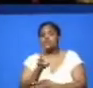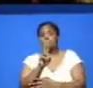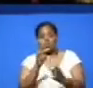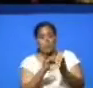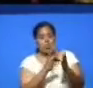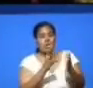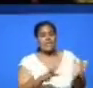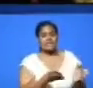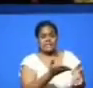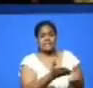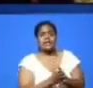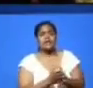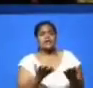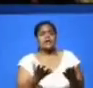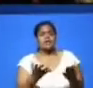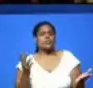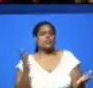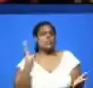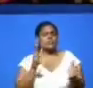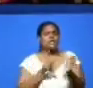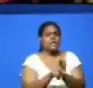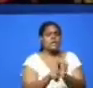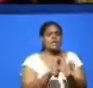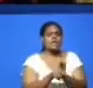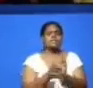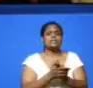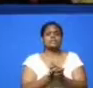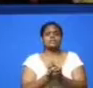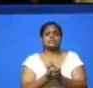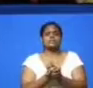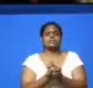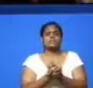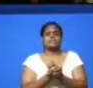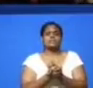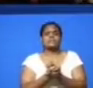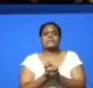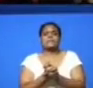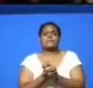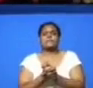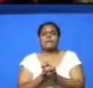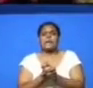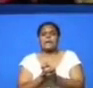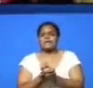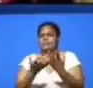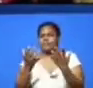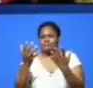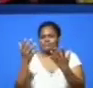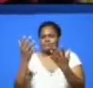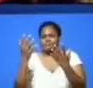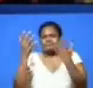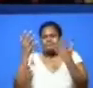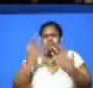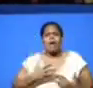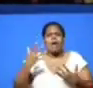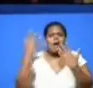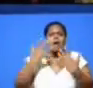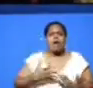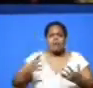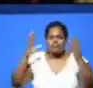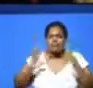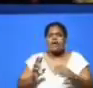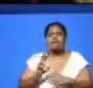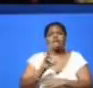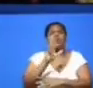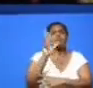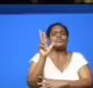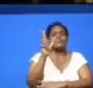witnesses would be killed and they'd be mourning for 3.5 days,